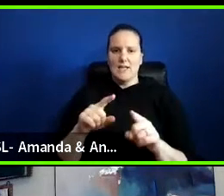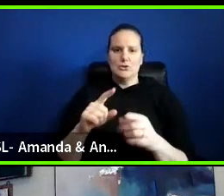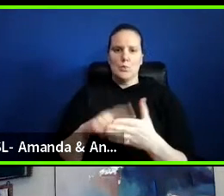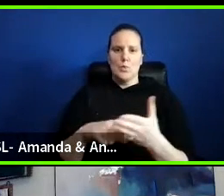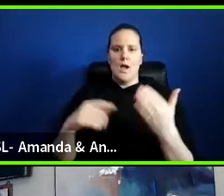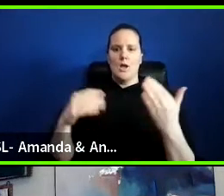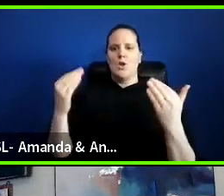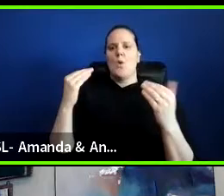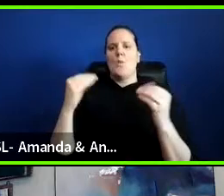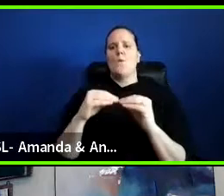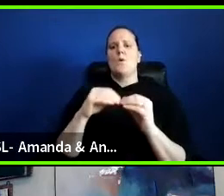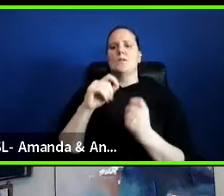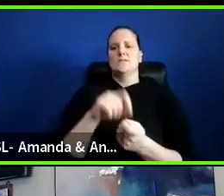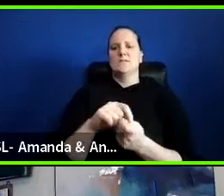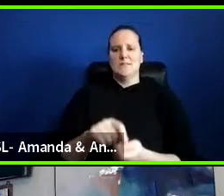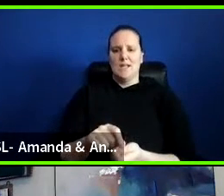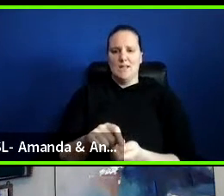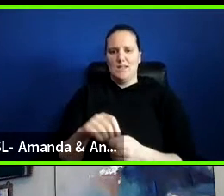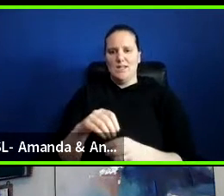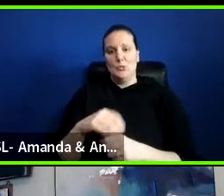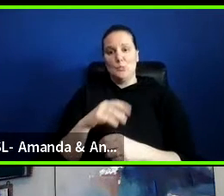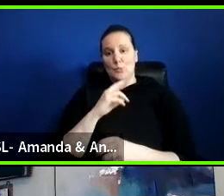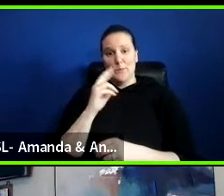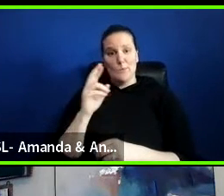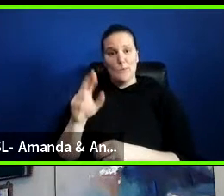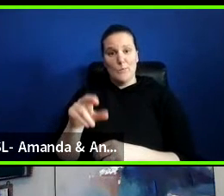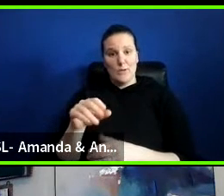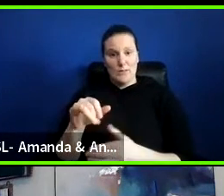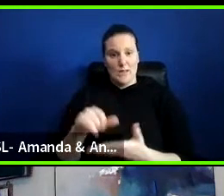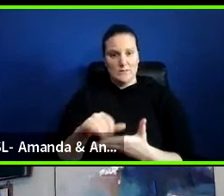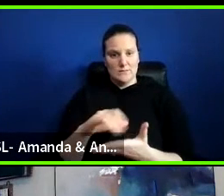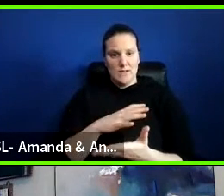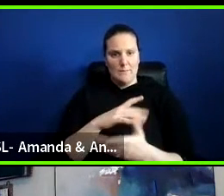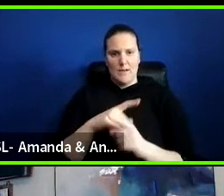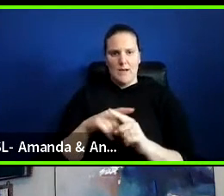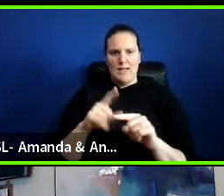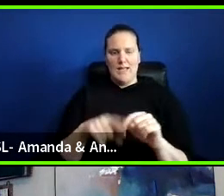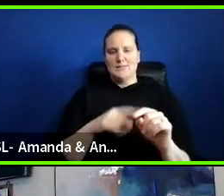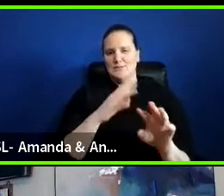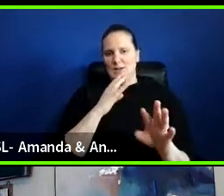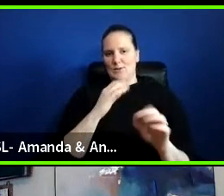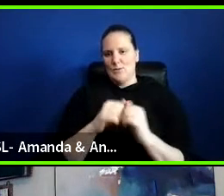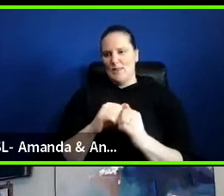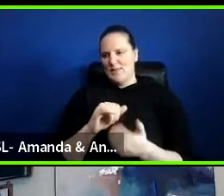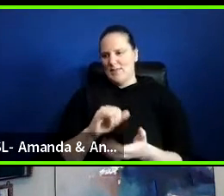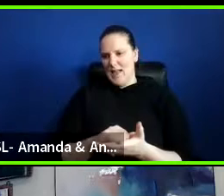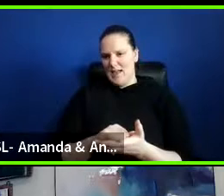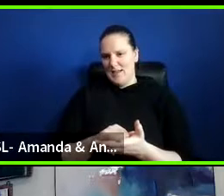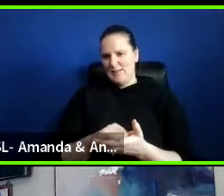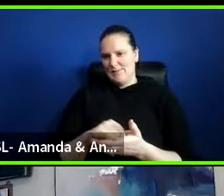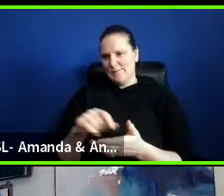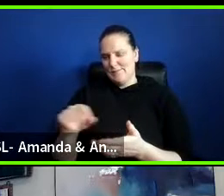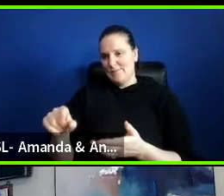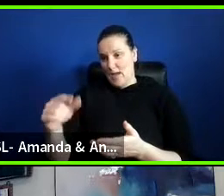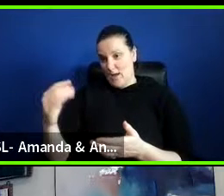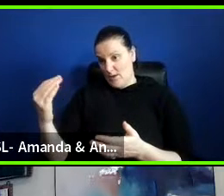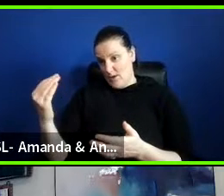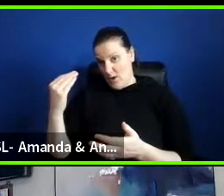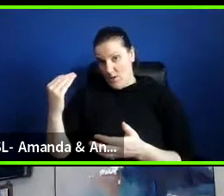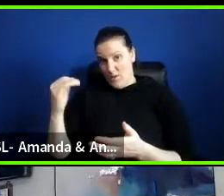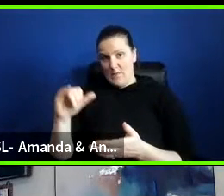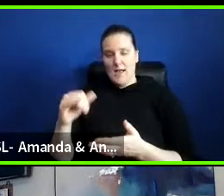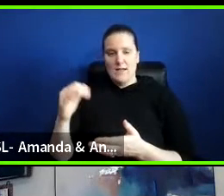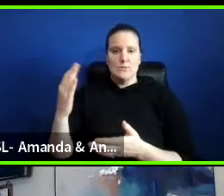there's more detail in the report, but I can't speak on behalf of IVR, but I do know, and that's why we